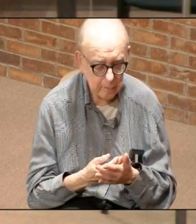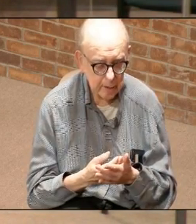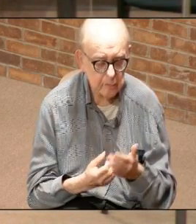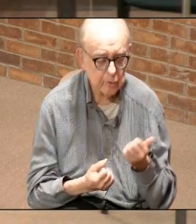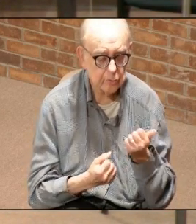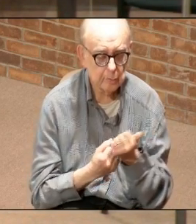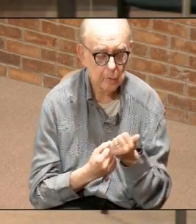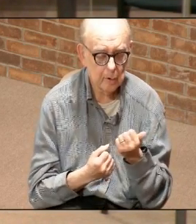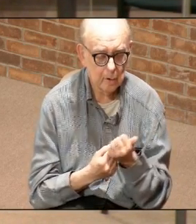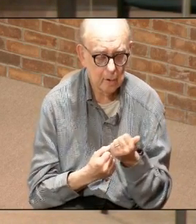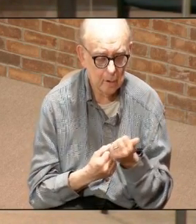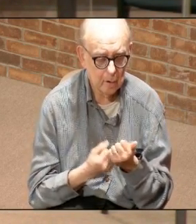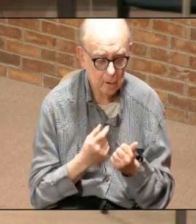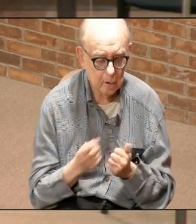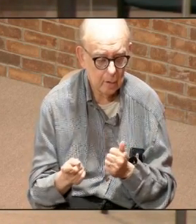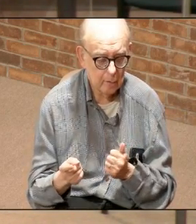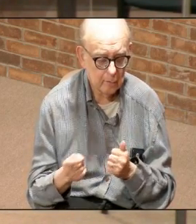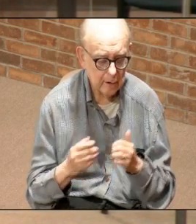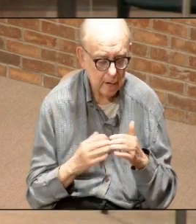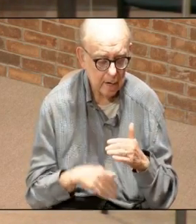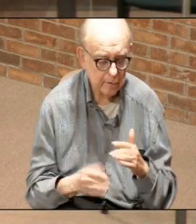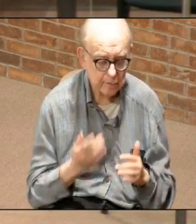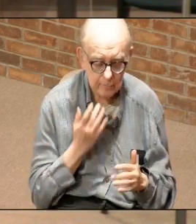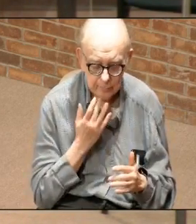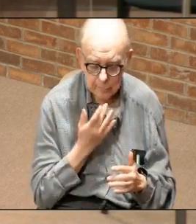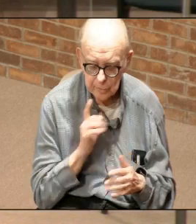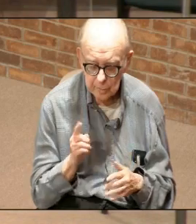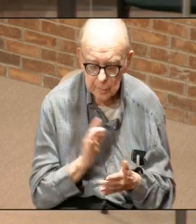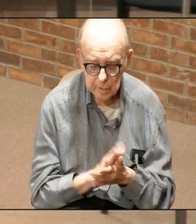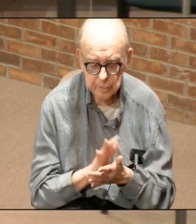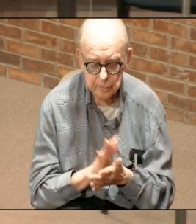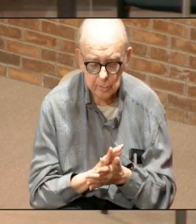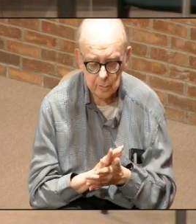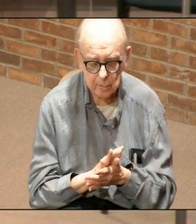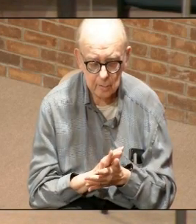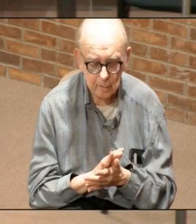advocate for those who were less fortunate in school.